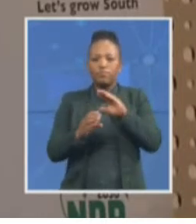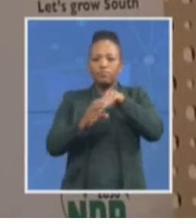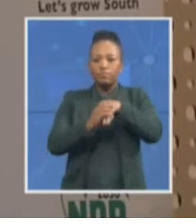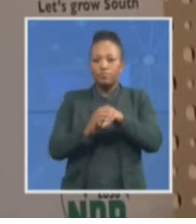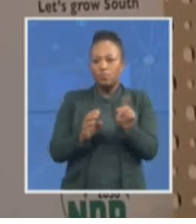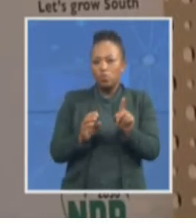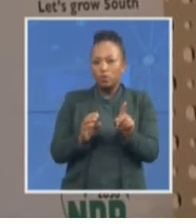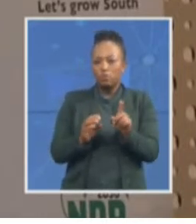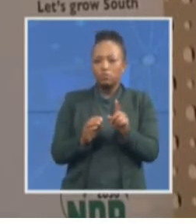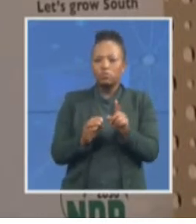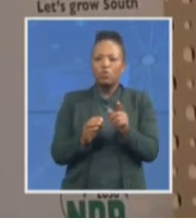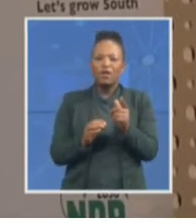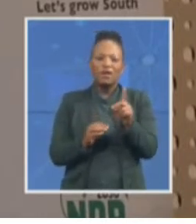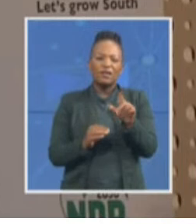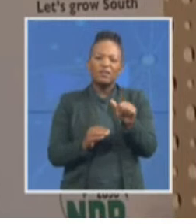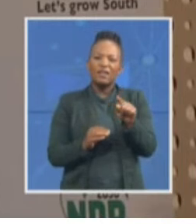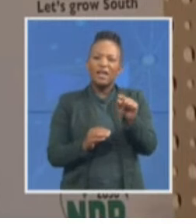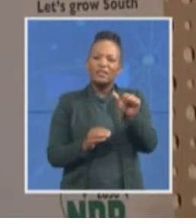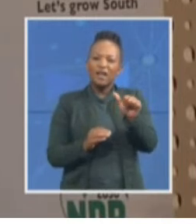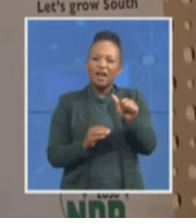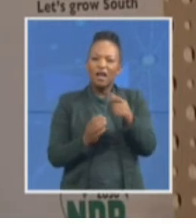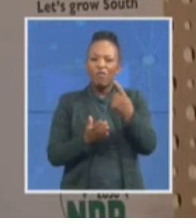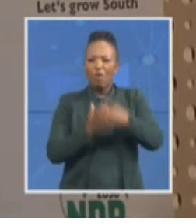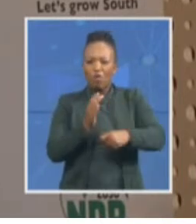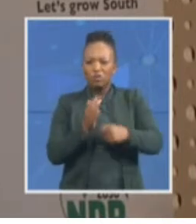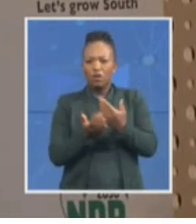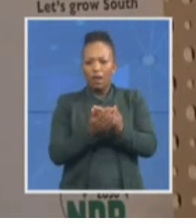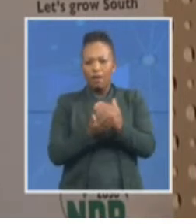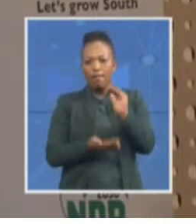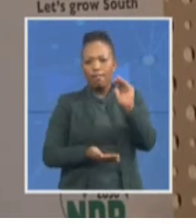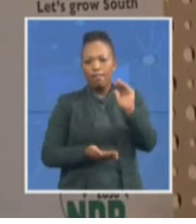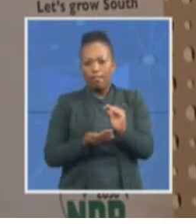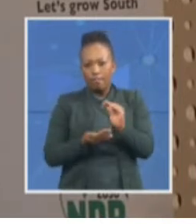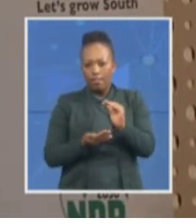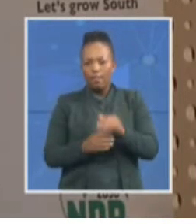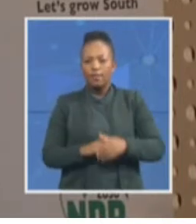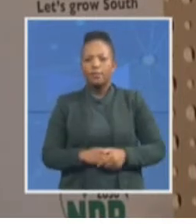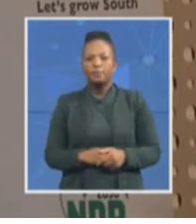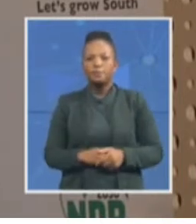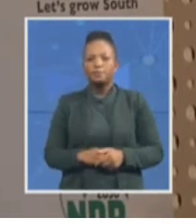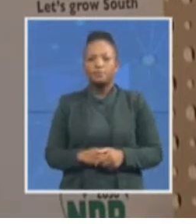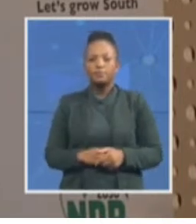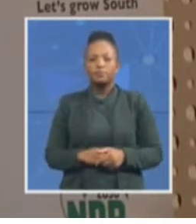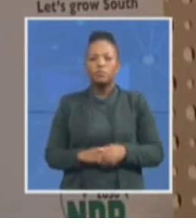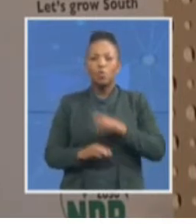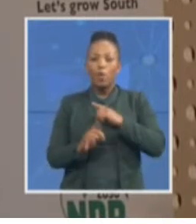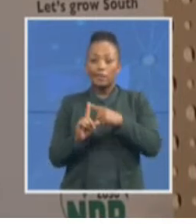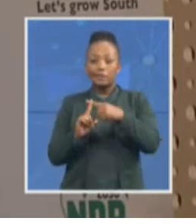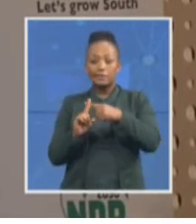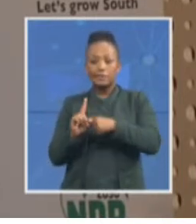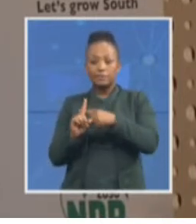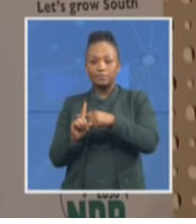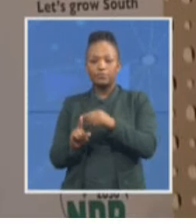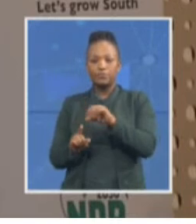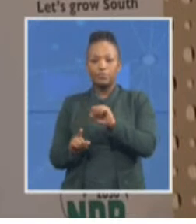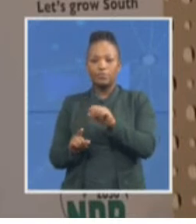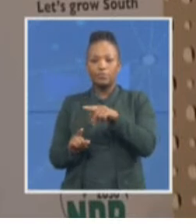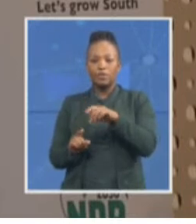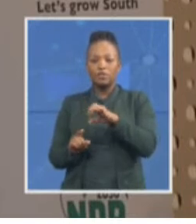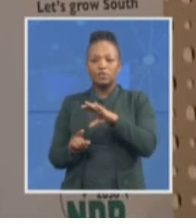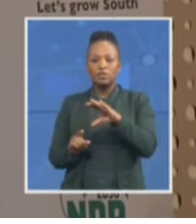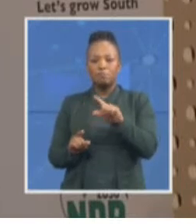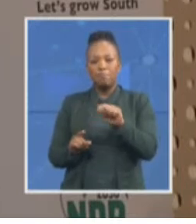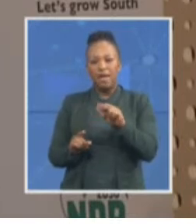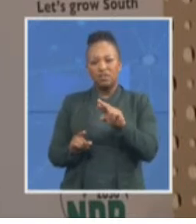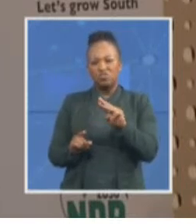voice communication. The spectrum is also expected to contribute to economic transformation in the various sectors, and